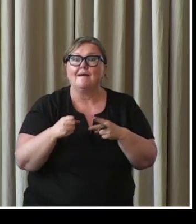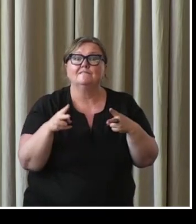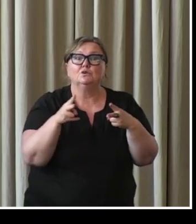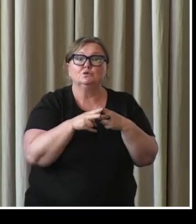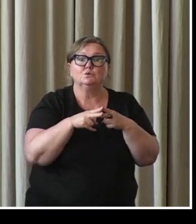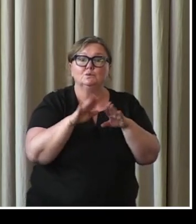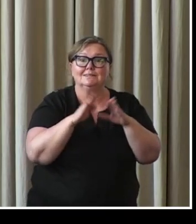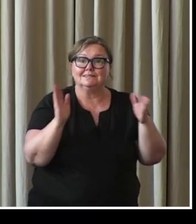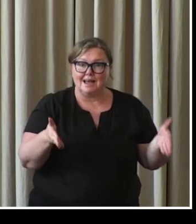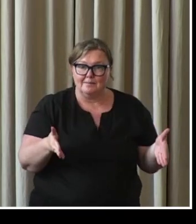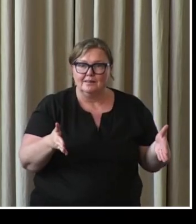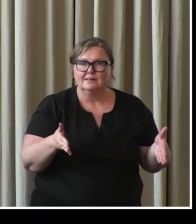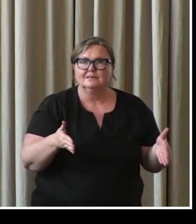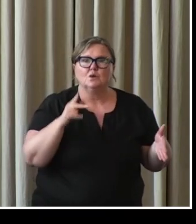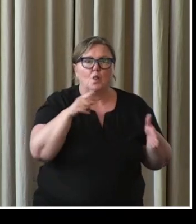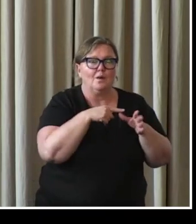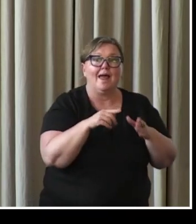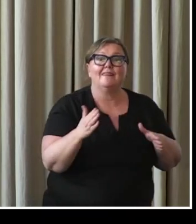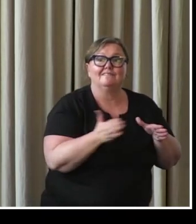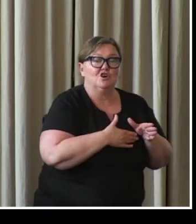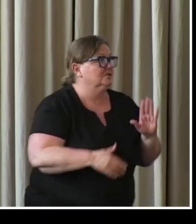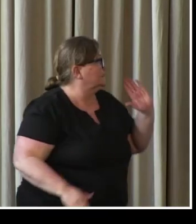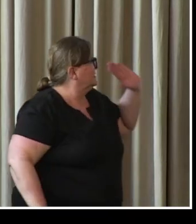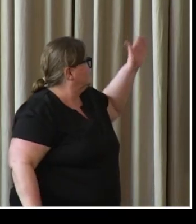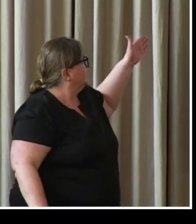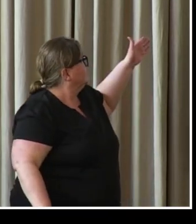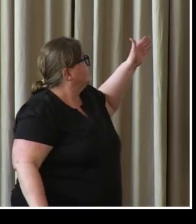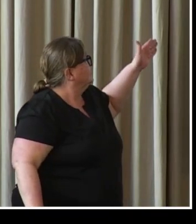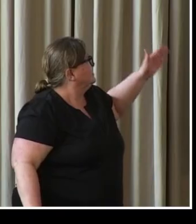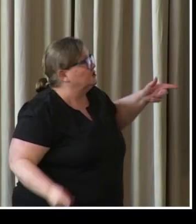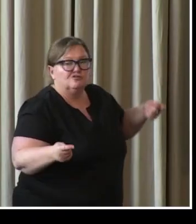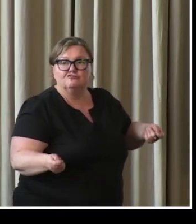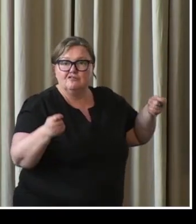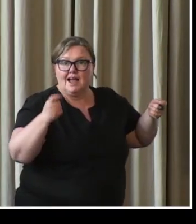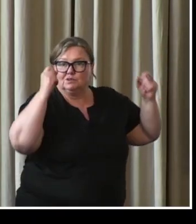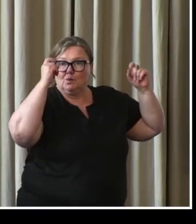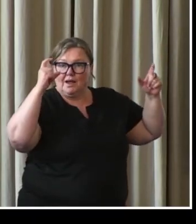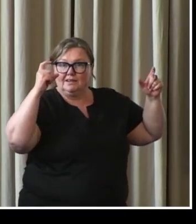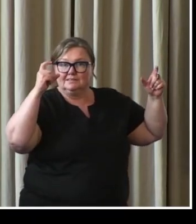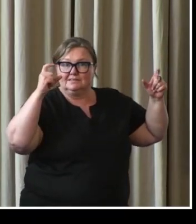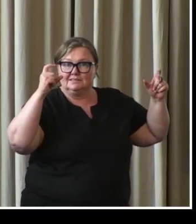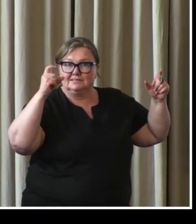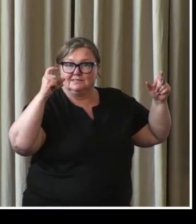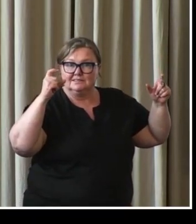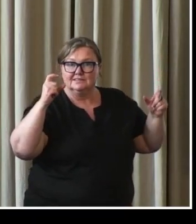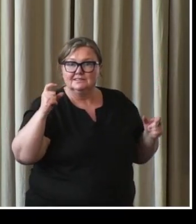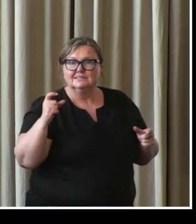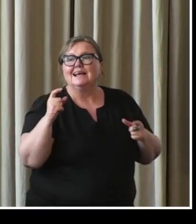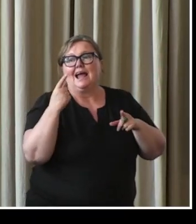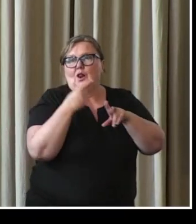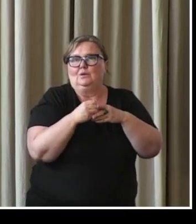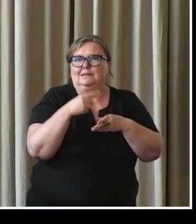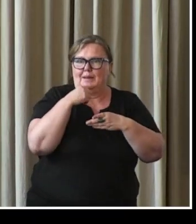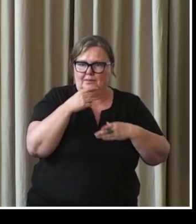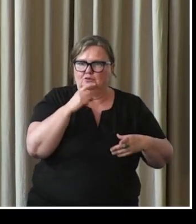2 tables that are going to look at the first area, which is about raising awareness of carers, including those who don't recognise that